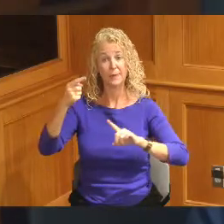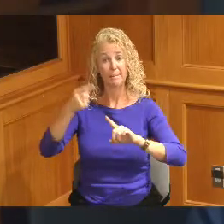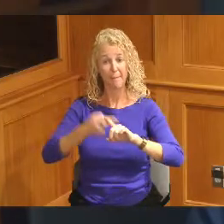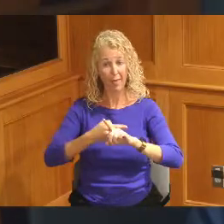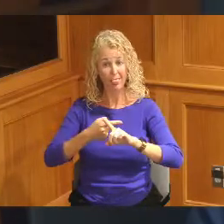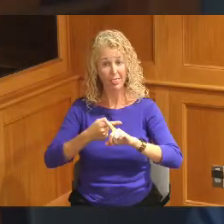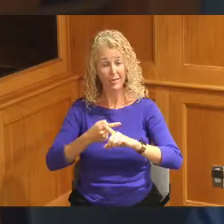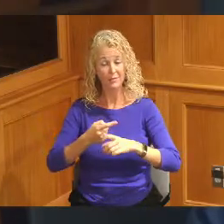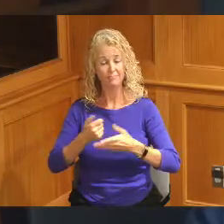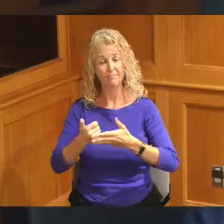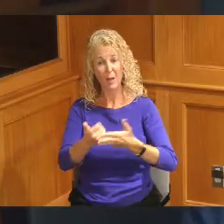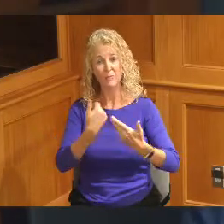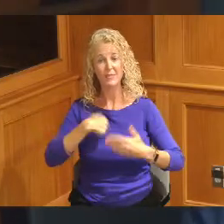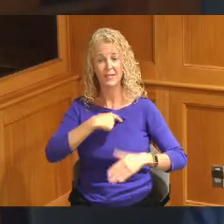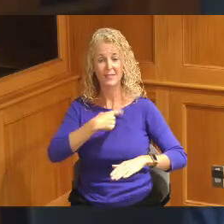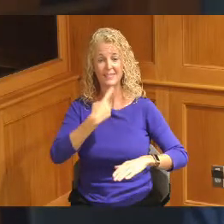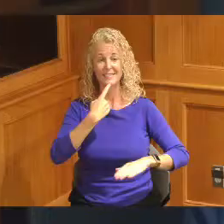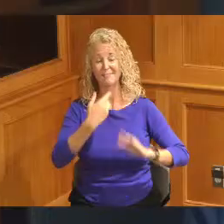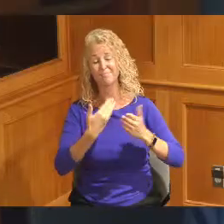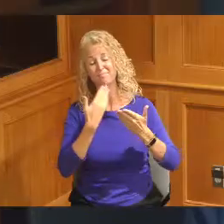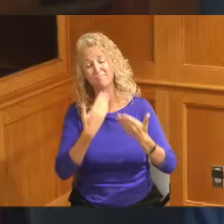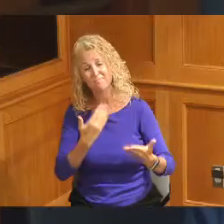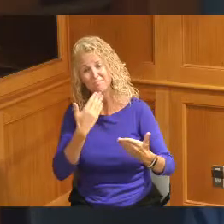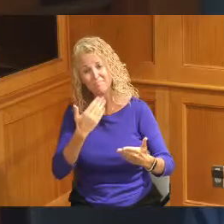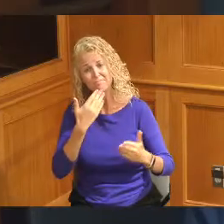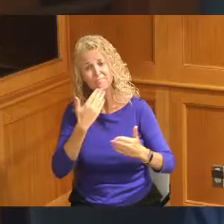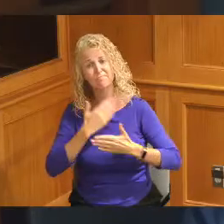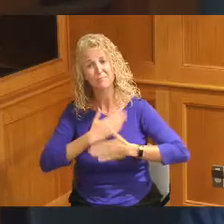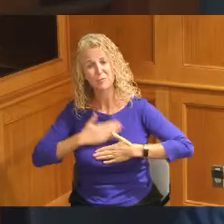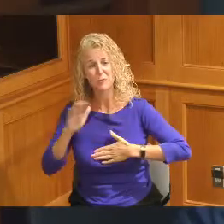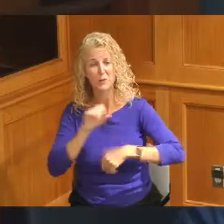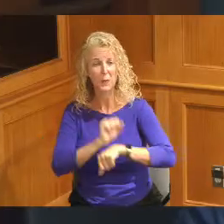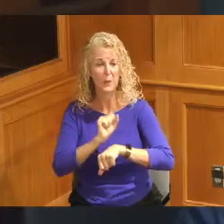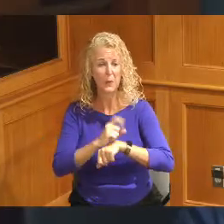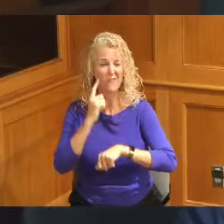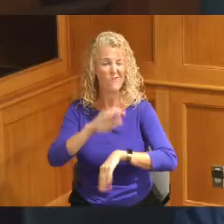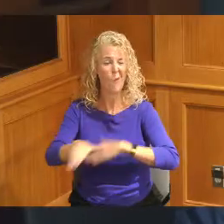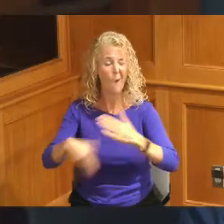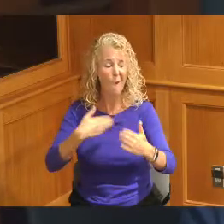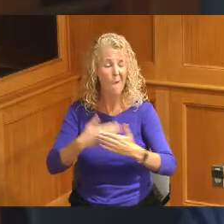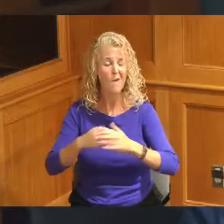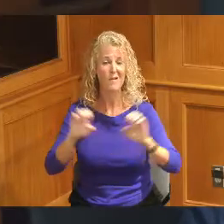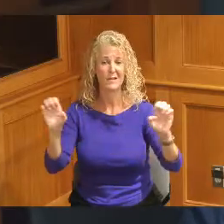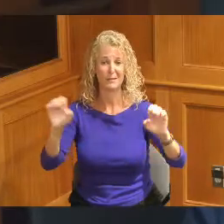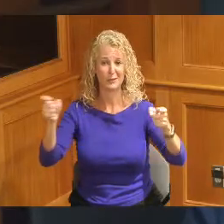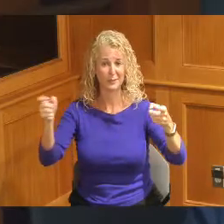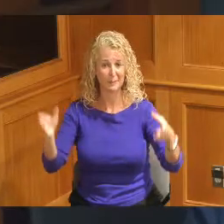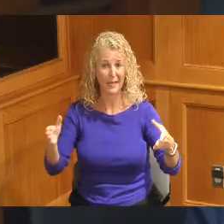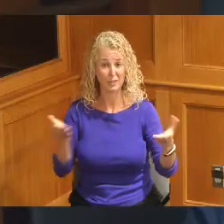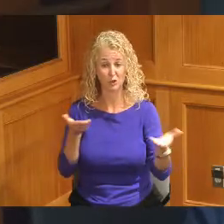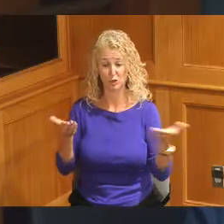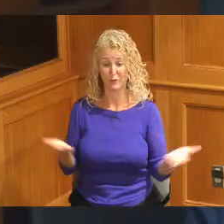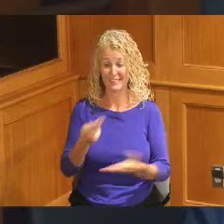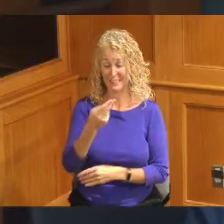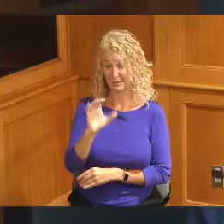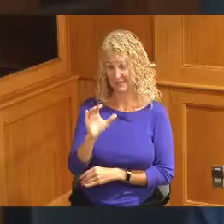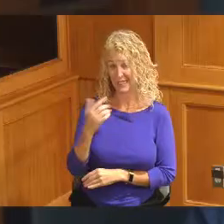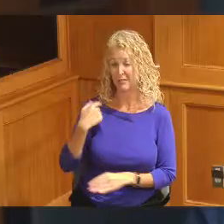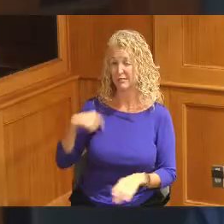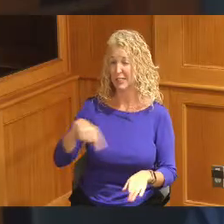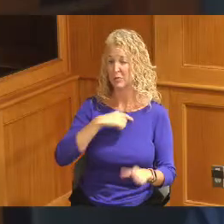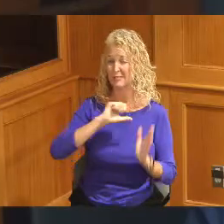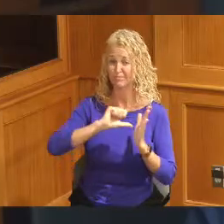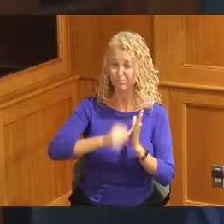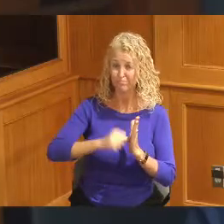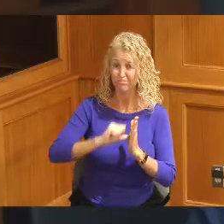to express appreciation to all emergency managers who serve Hamilton County and emphasize the